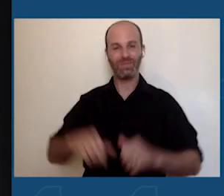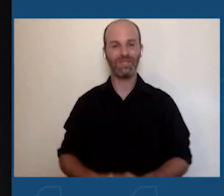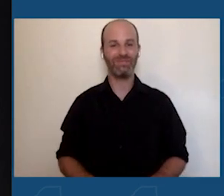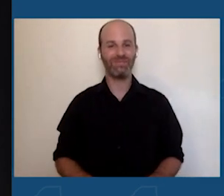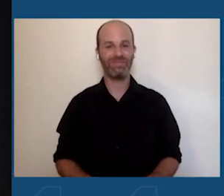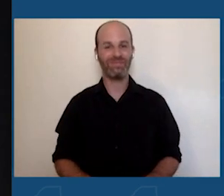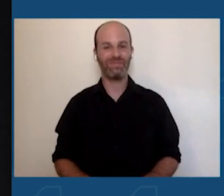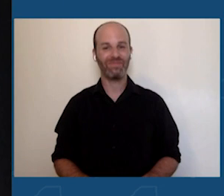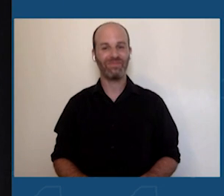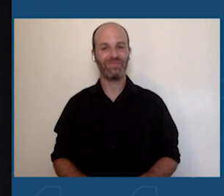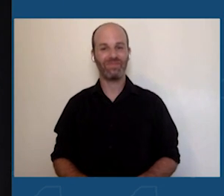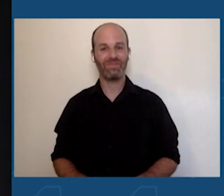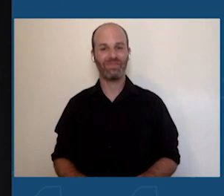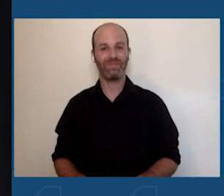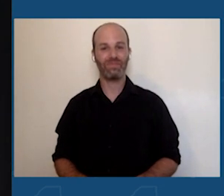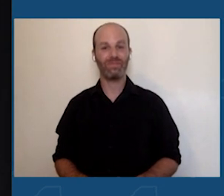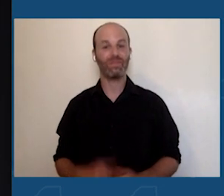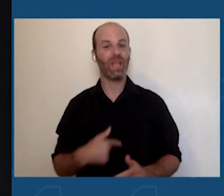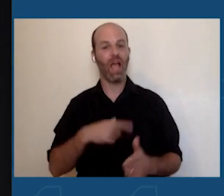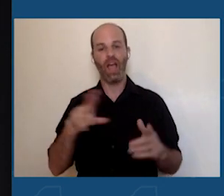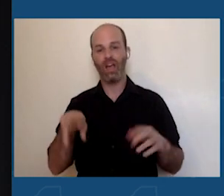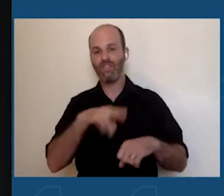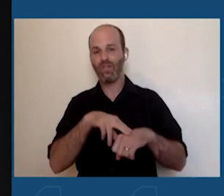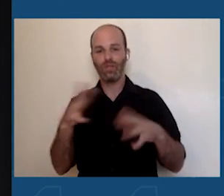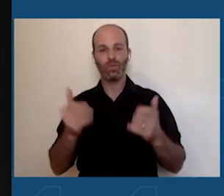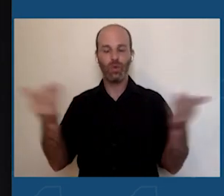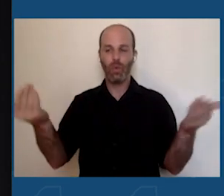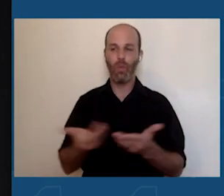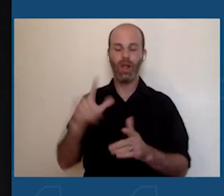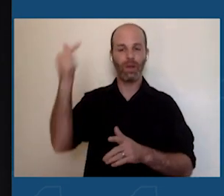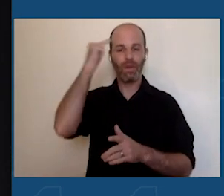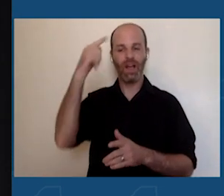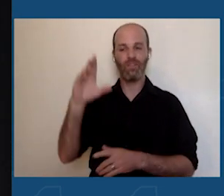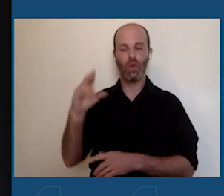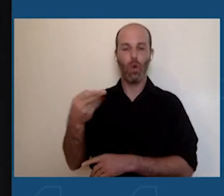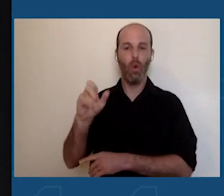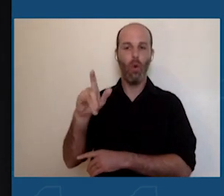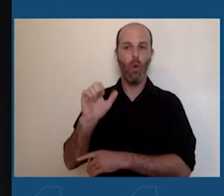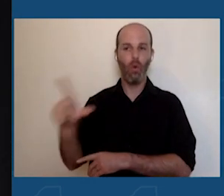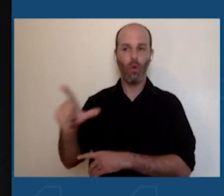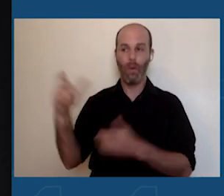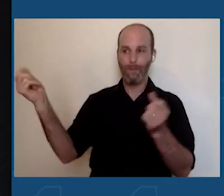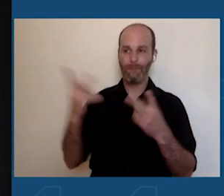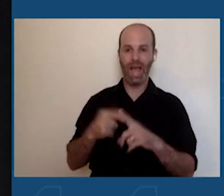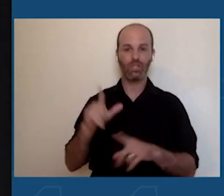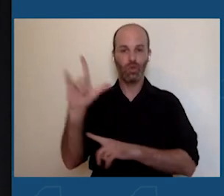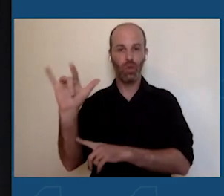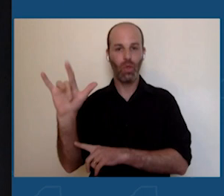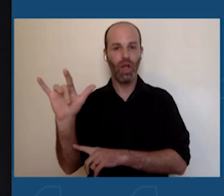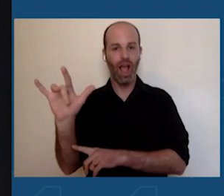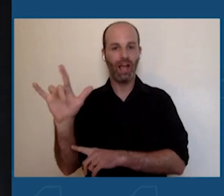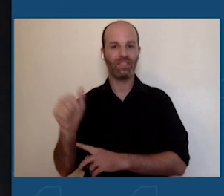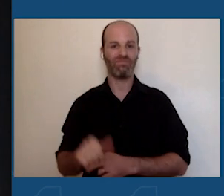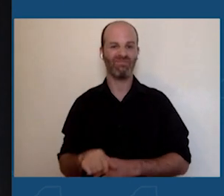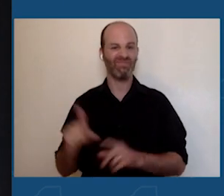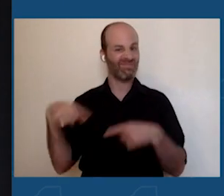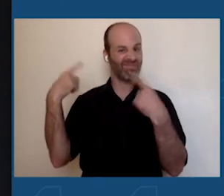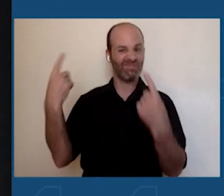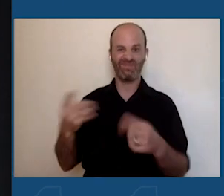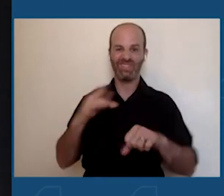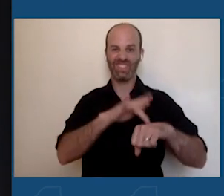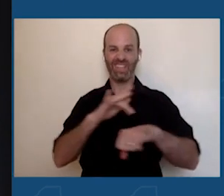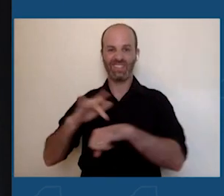I want to, of course, welcome Governor Hochul back again, once again, to Long Island. She has been here so many times.